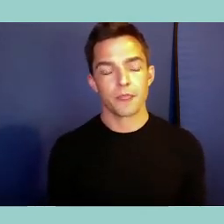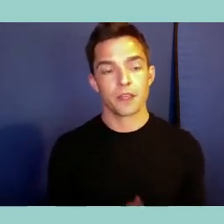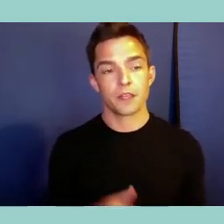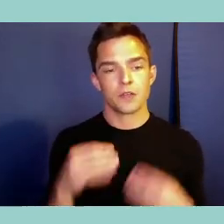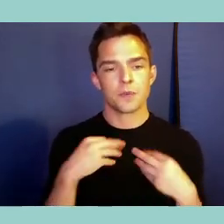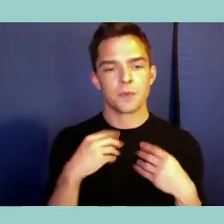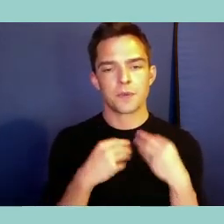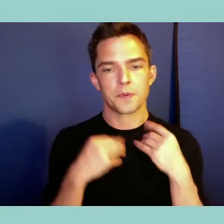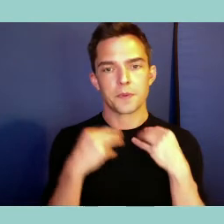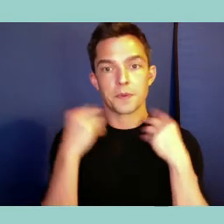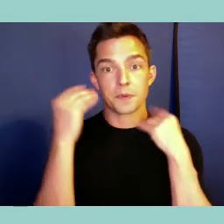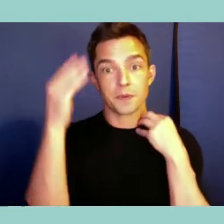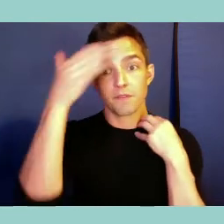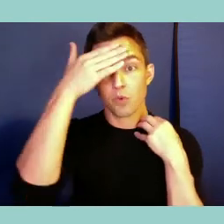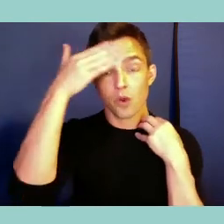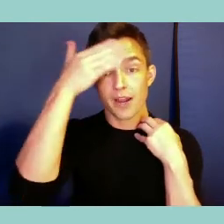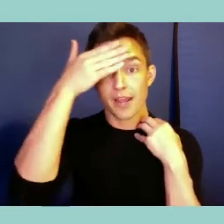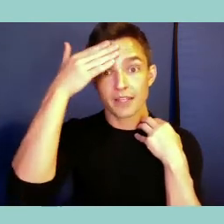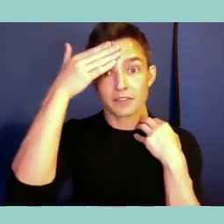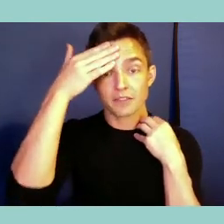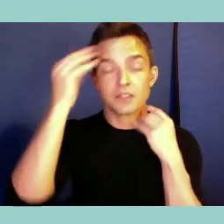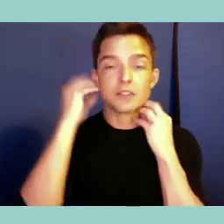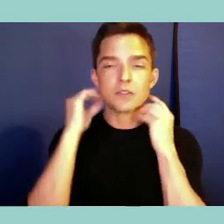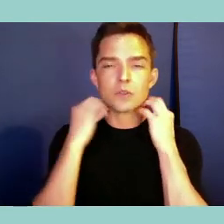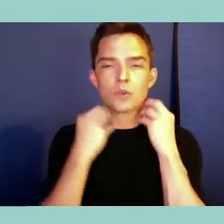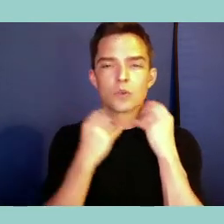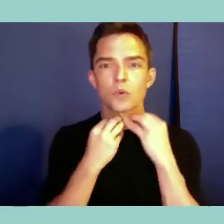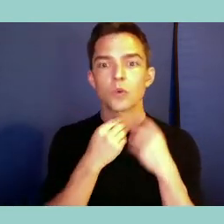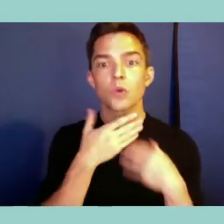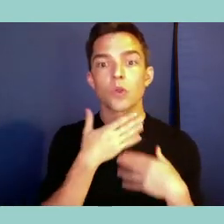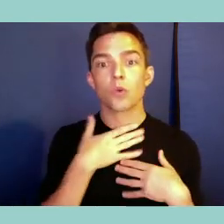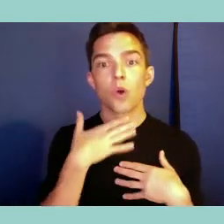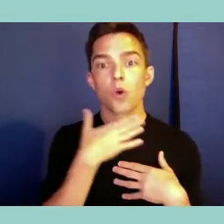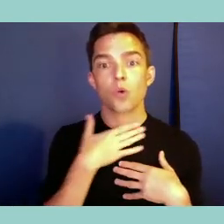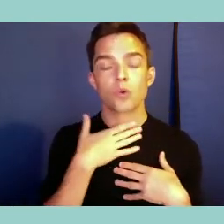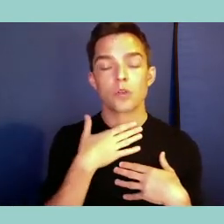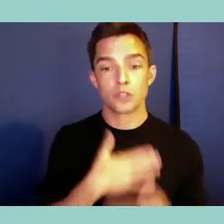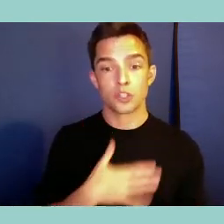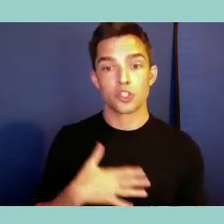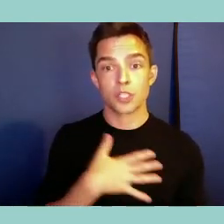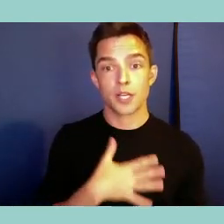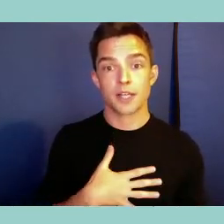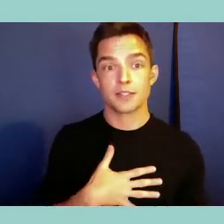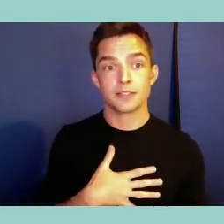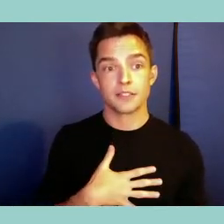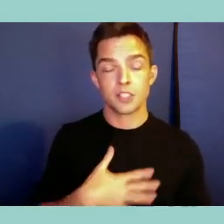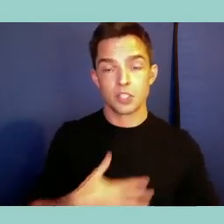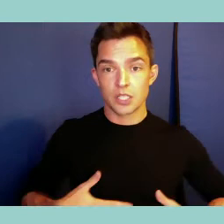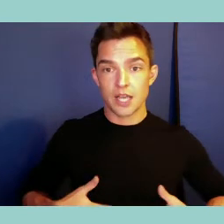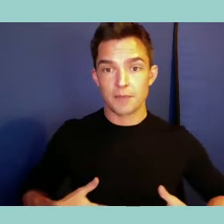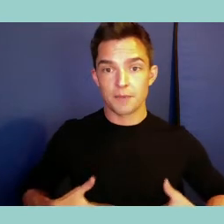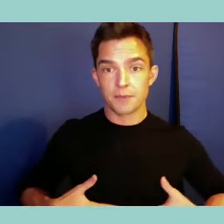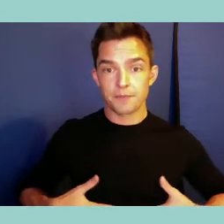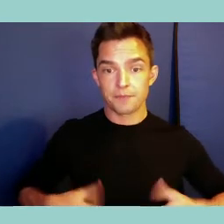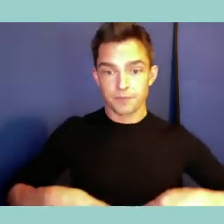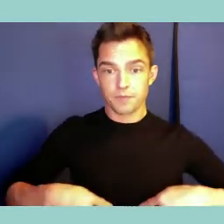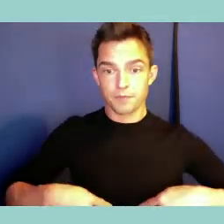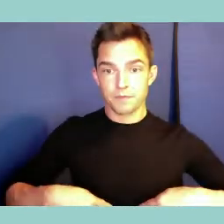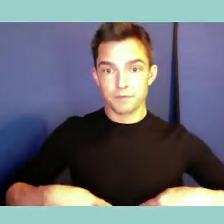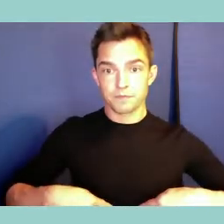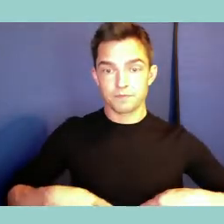Is it in your forehead? In your throat? Maybe in your chest? Or your